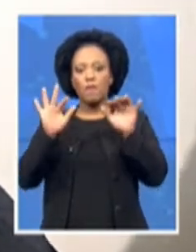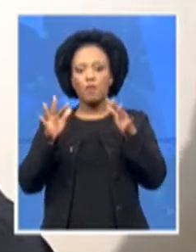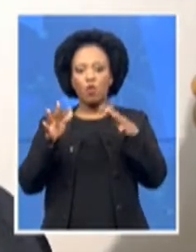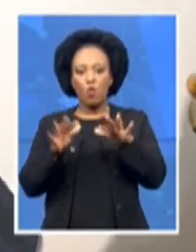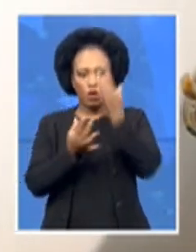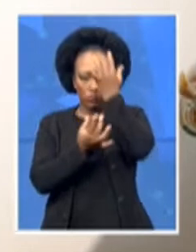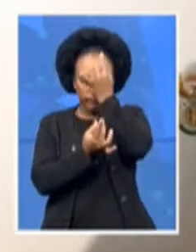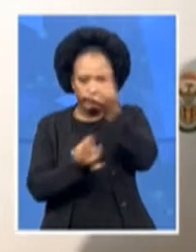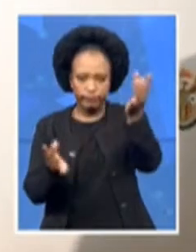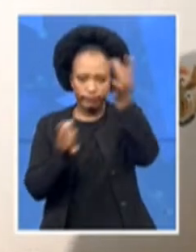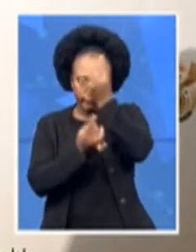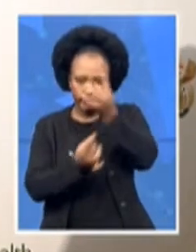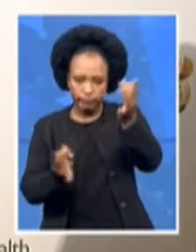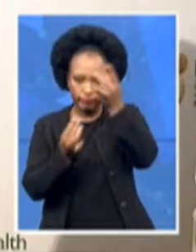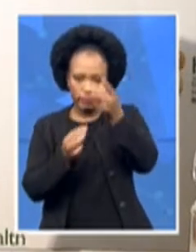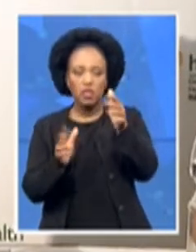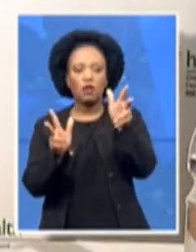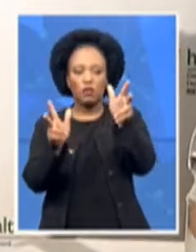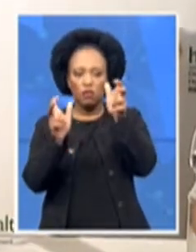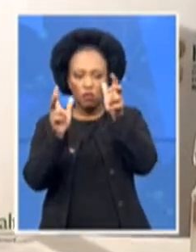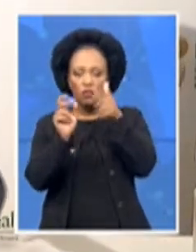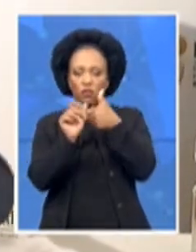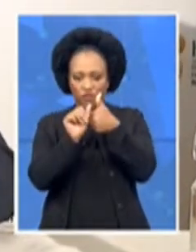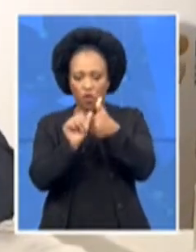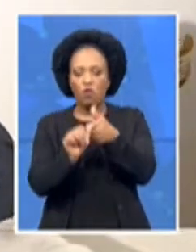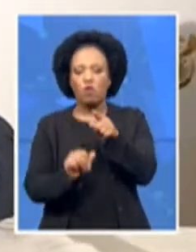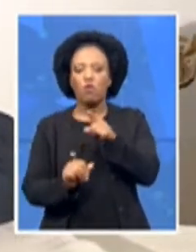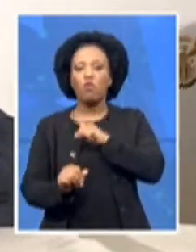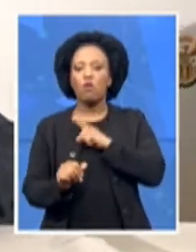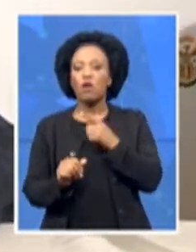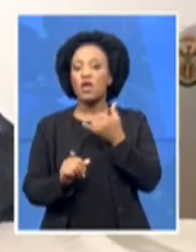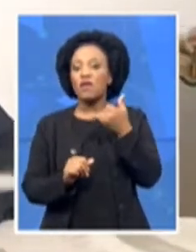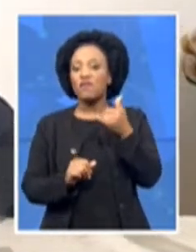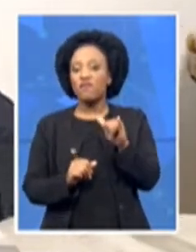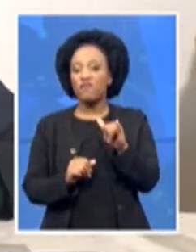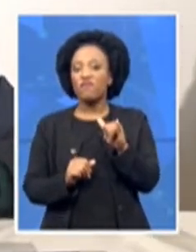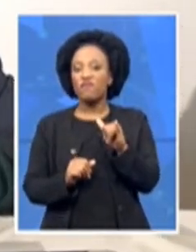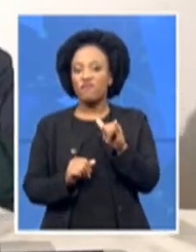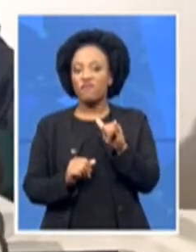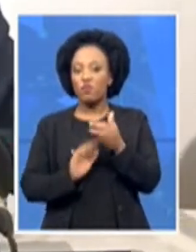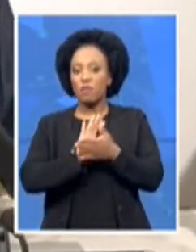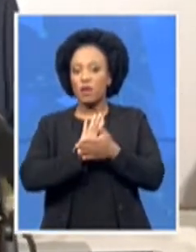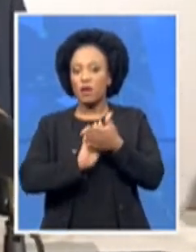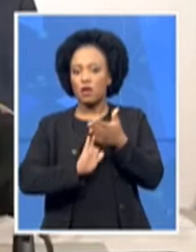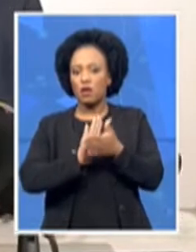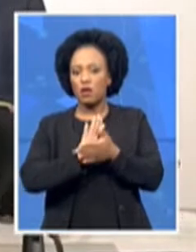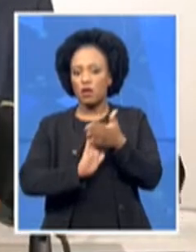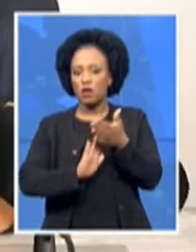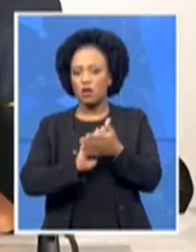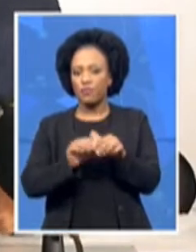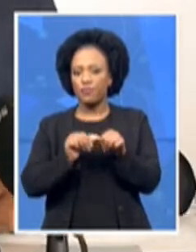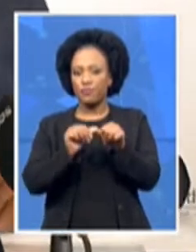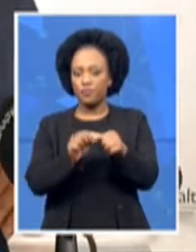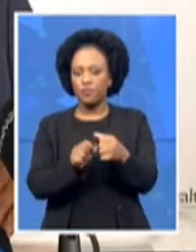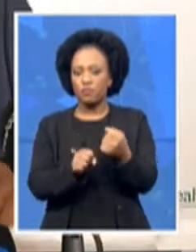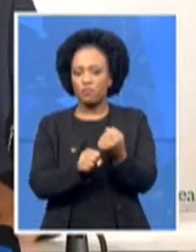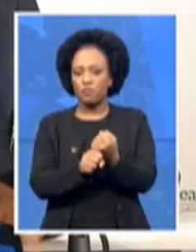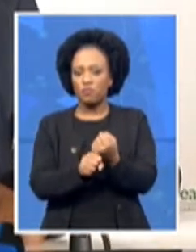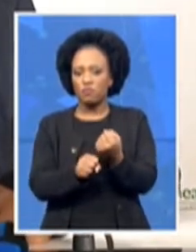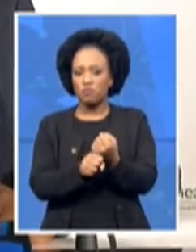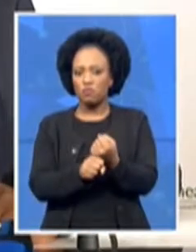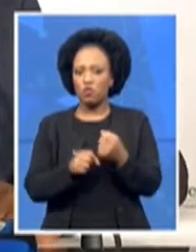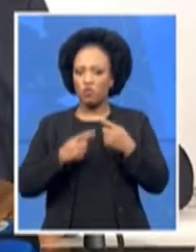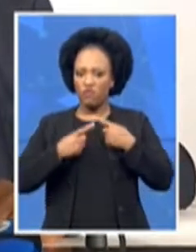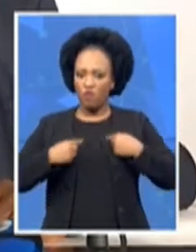that if people can keep it up like this, surely, as you said, we'll have a good Christmas. And all of us are looking forward to have a good